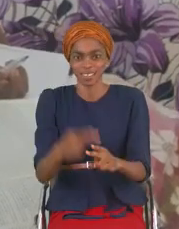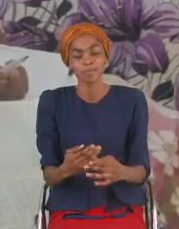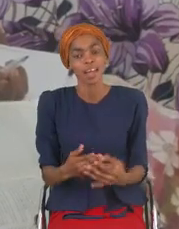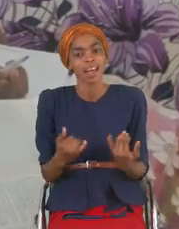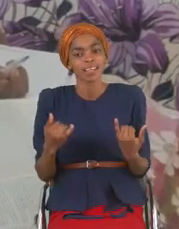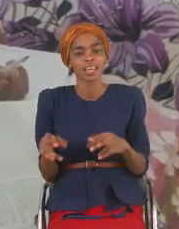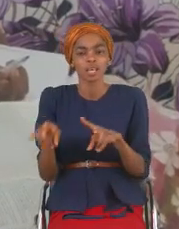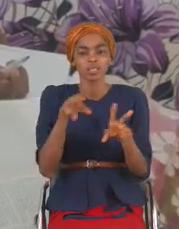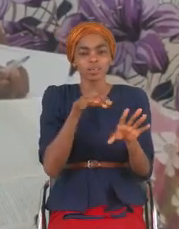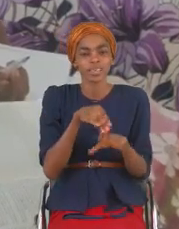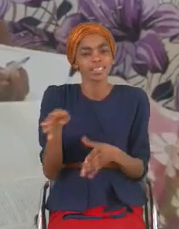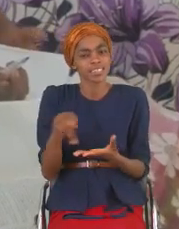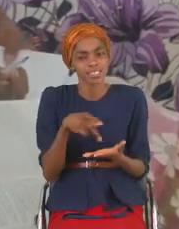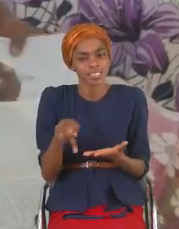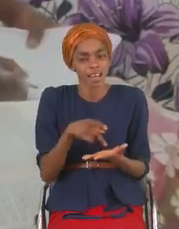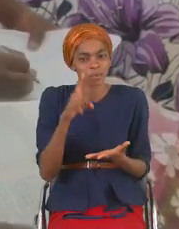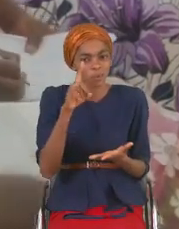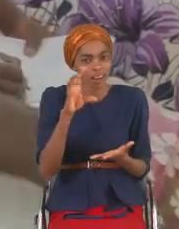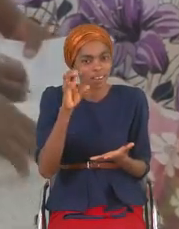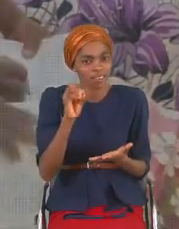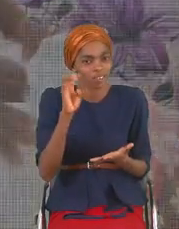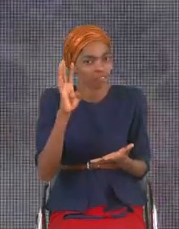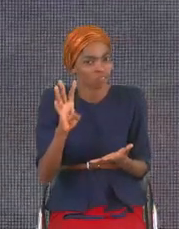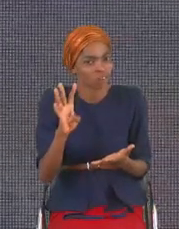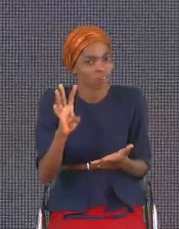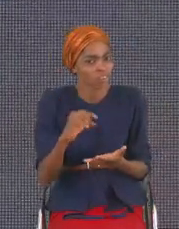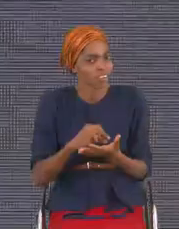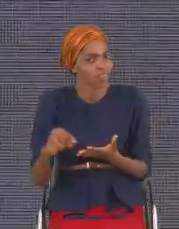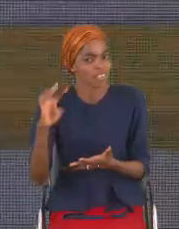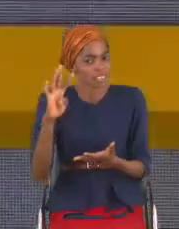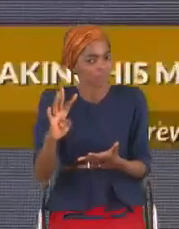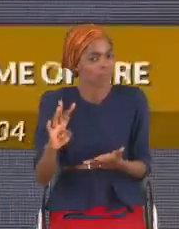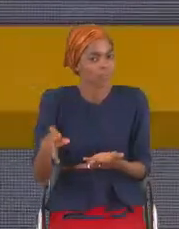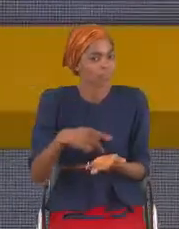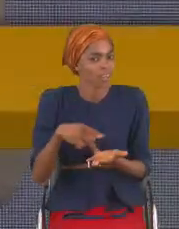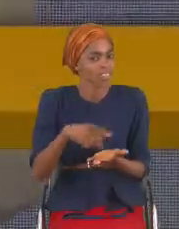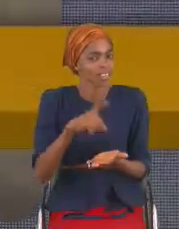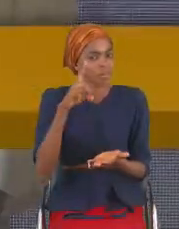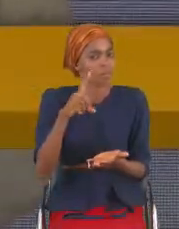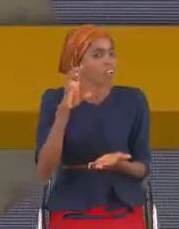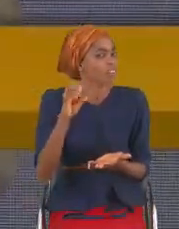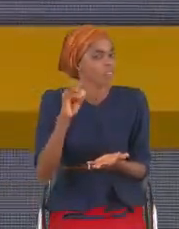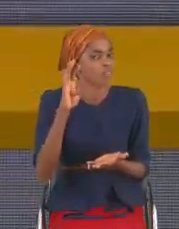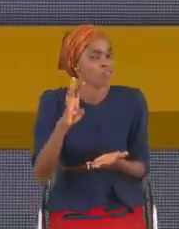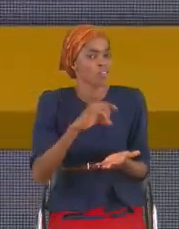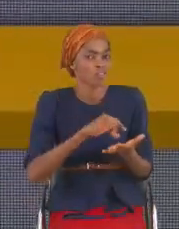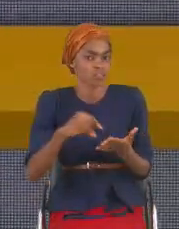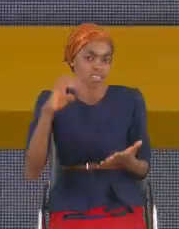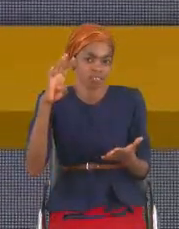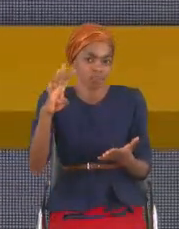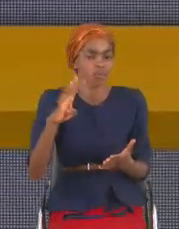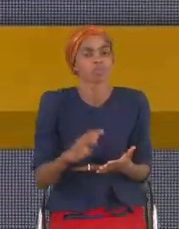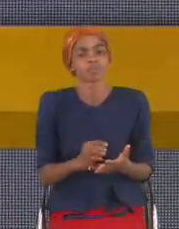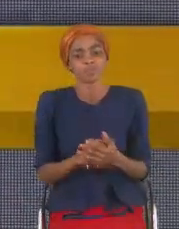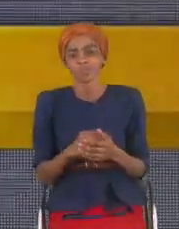at Psalm 104, reading from verse 4. Psalm 104, reading from verse